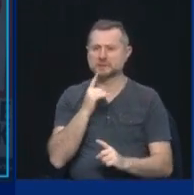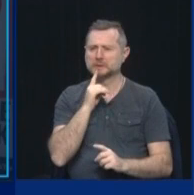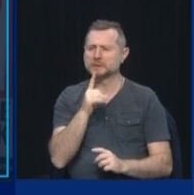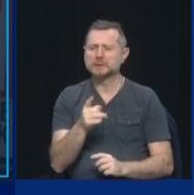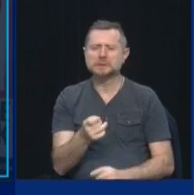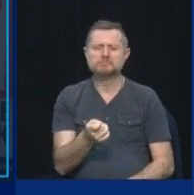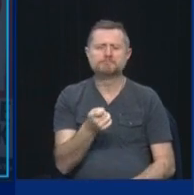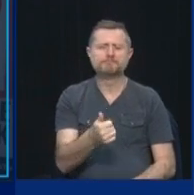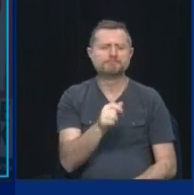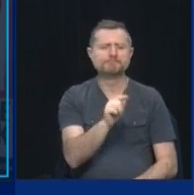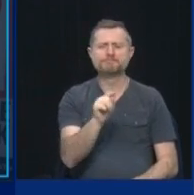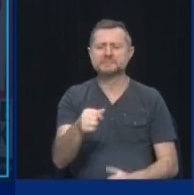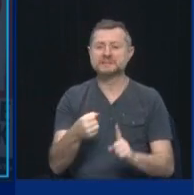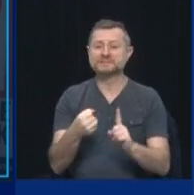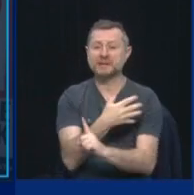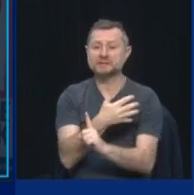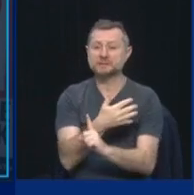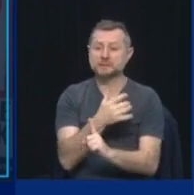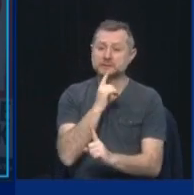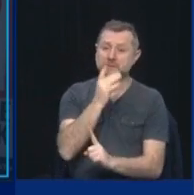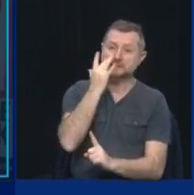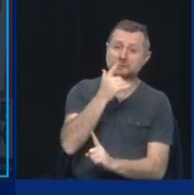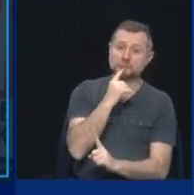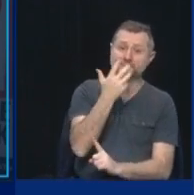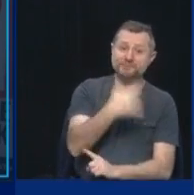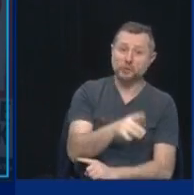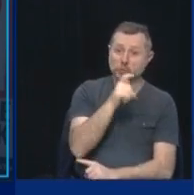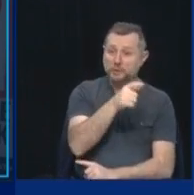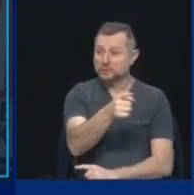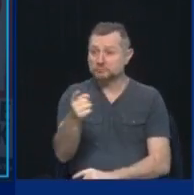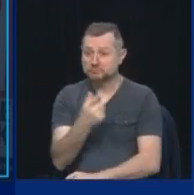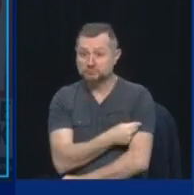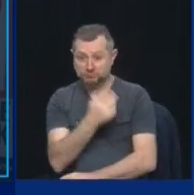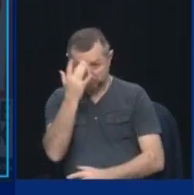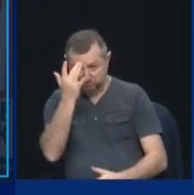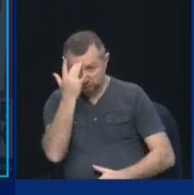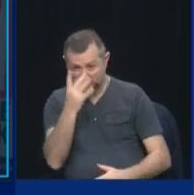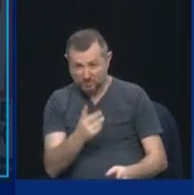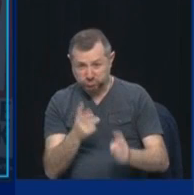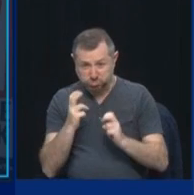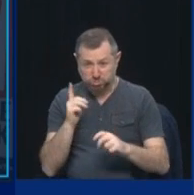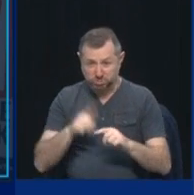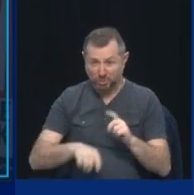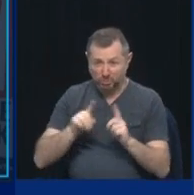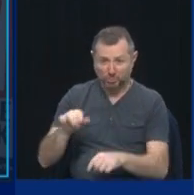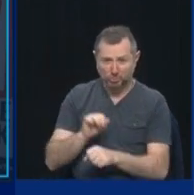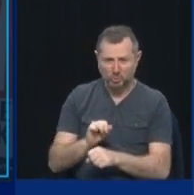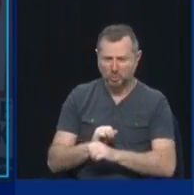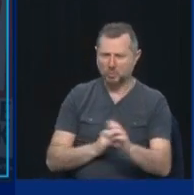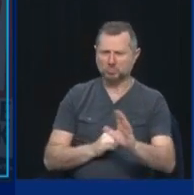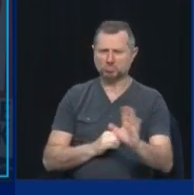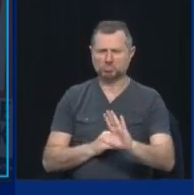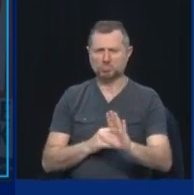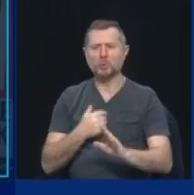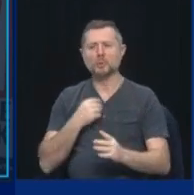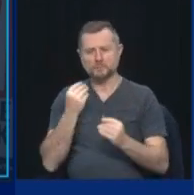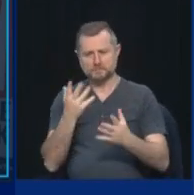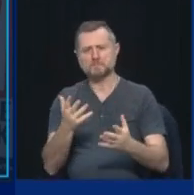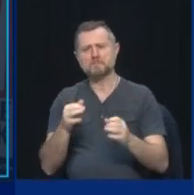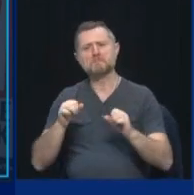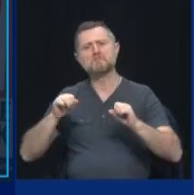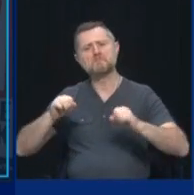work the next day because of the side effects of the vaccine. But it is possible that you get